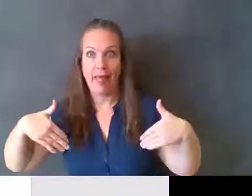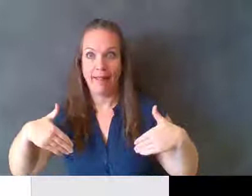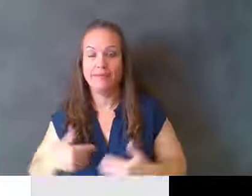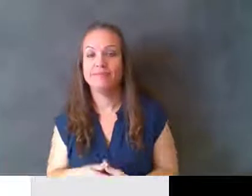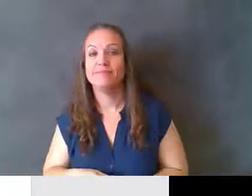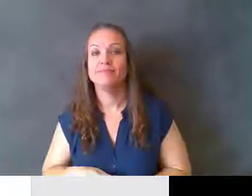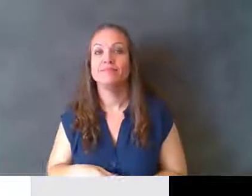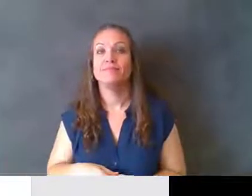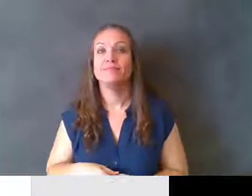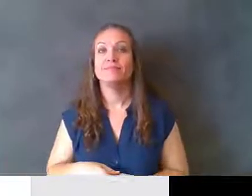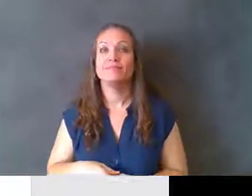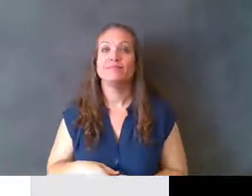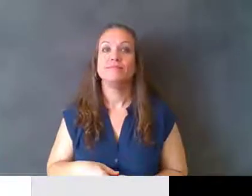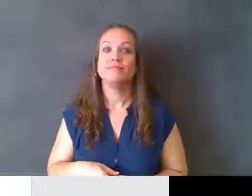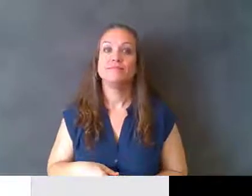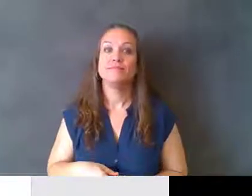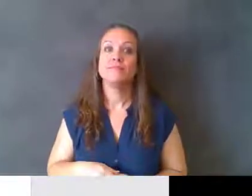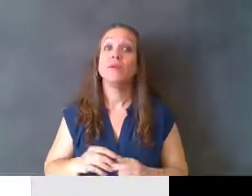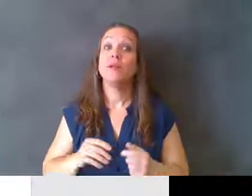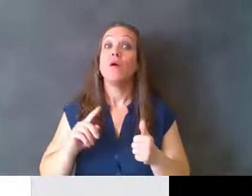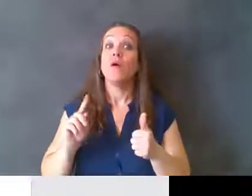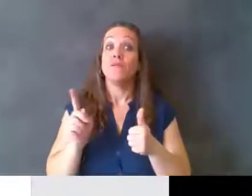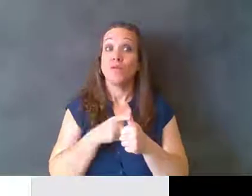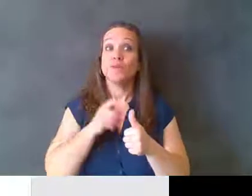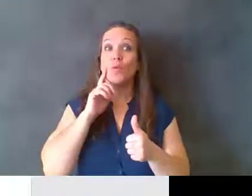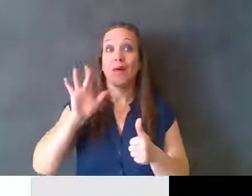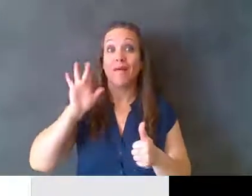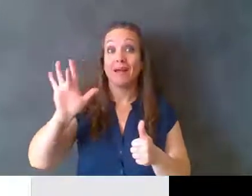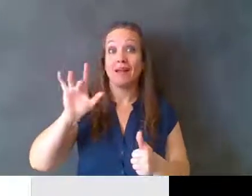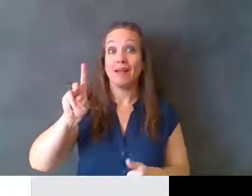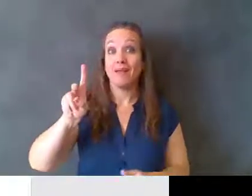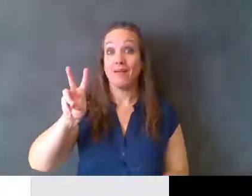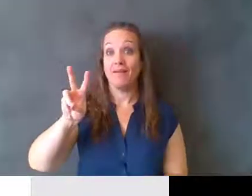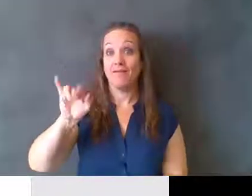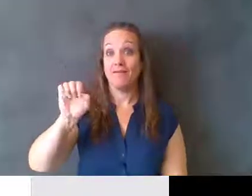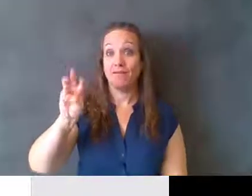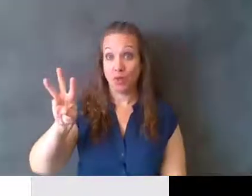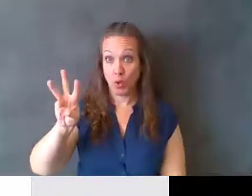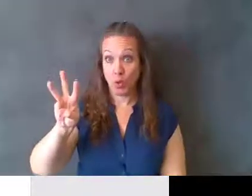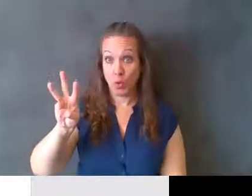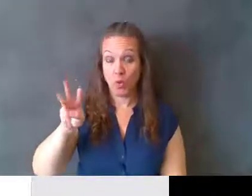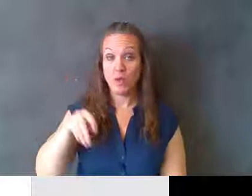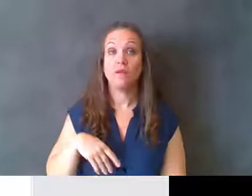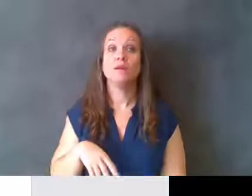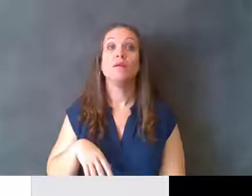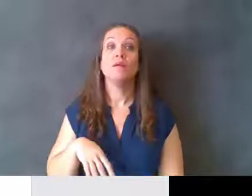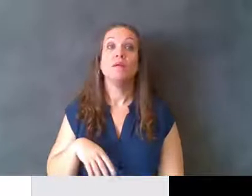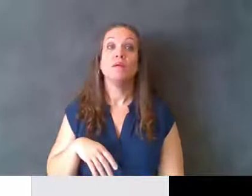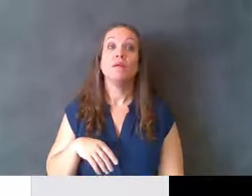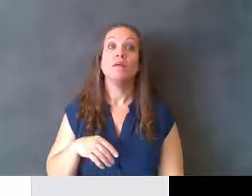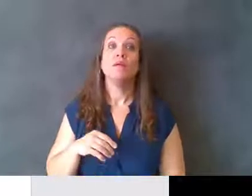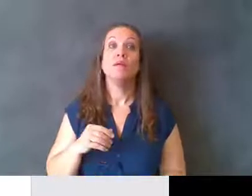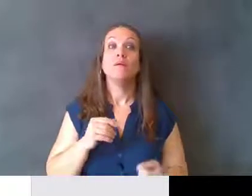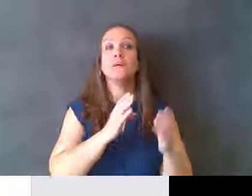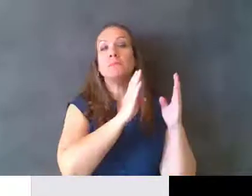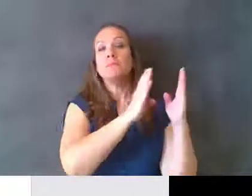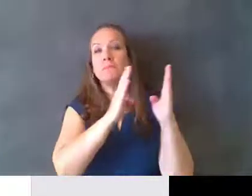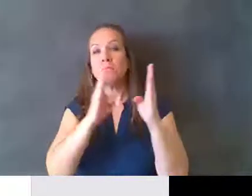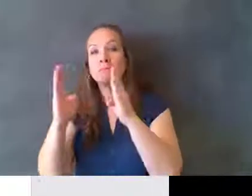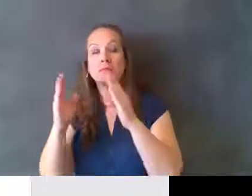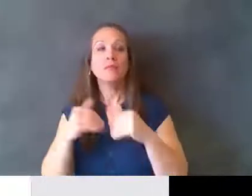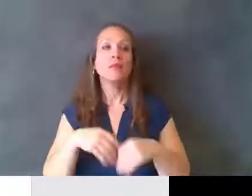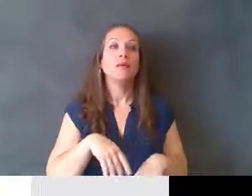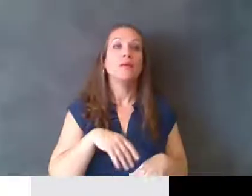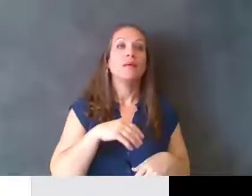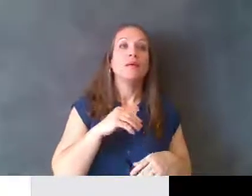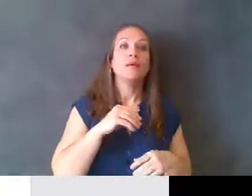to go ahead and click the View button. And then on my groups, I have Views, Immersive, Page Movement,